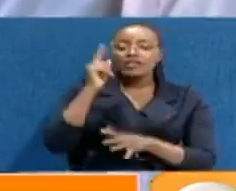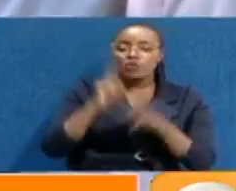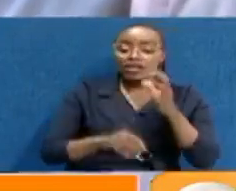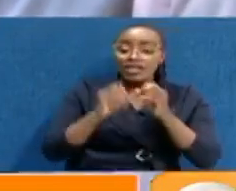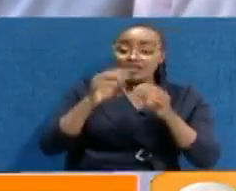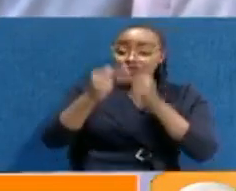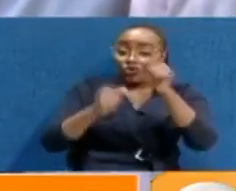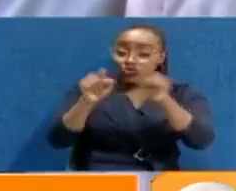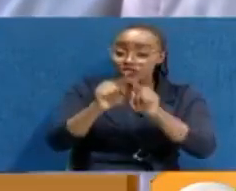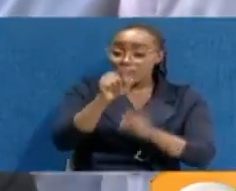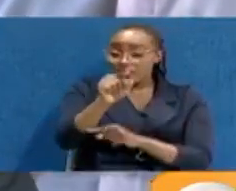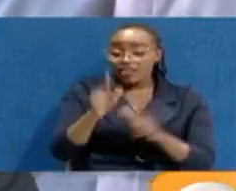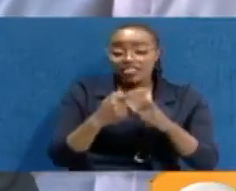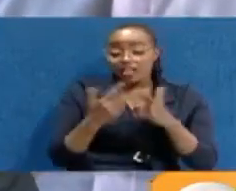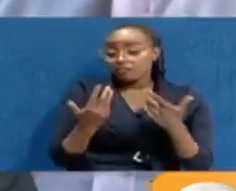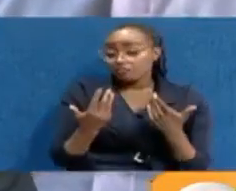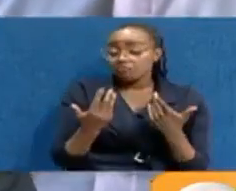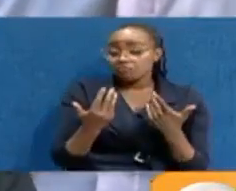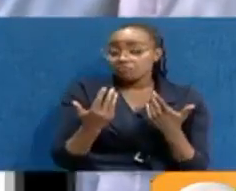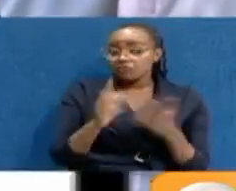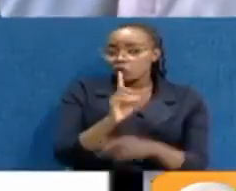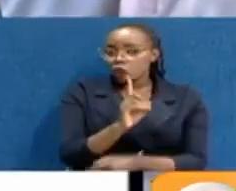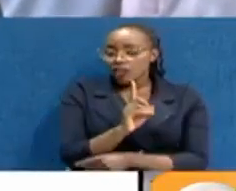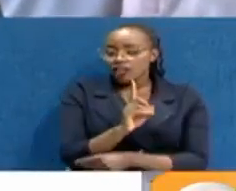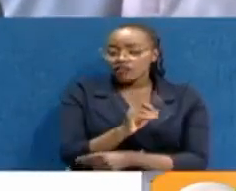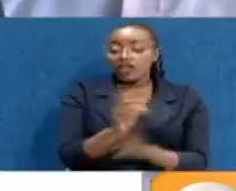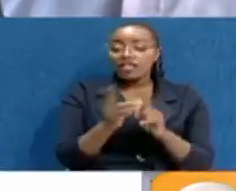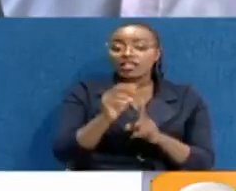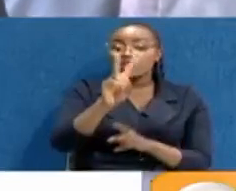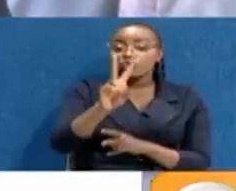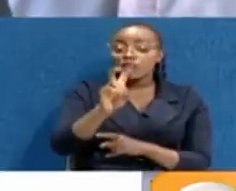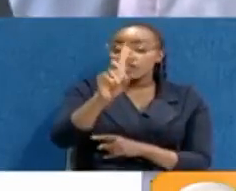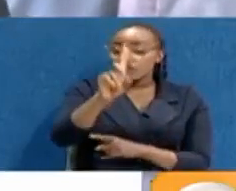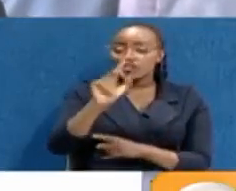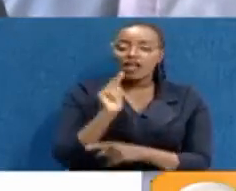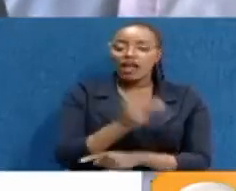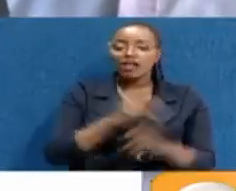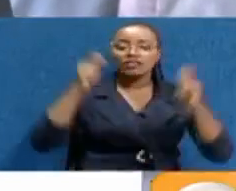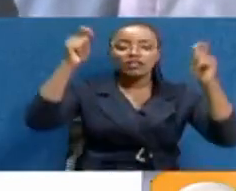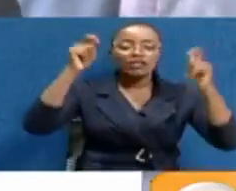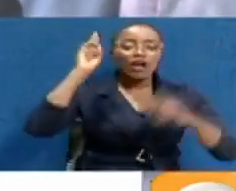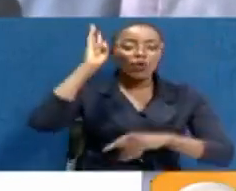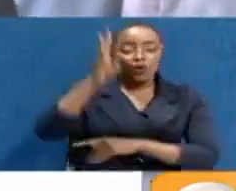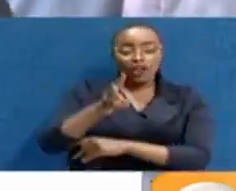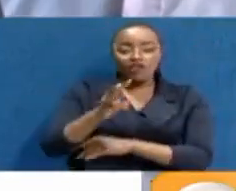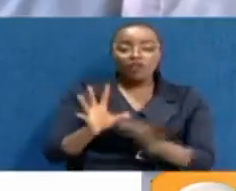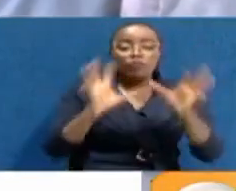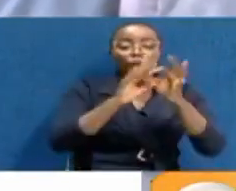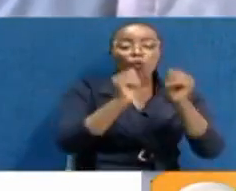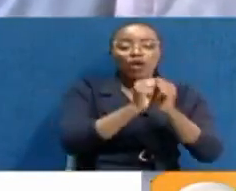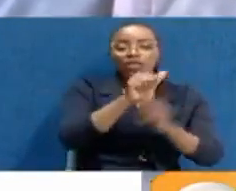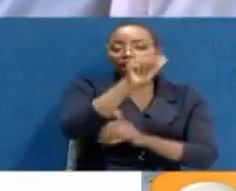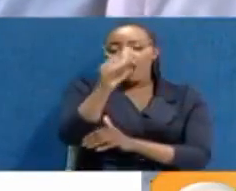kwamba ikiendelea hivi siku ya 21st tutaelekea mgomo. Na tunaunganisha na